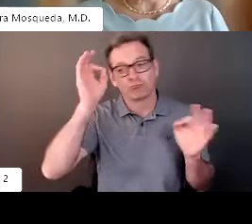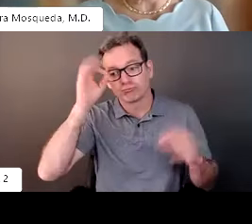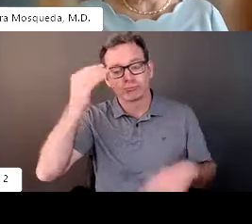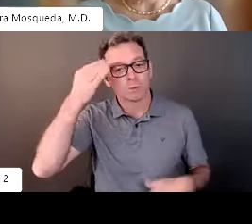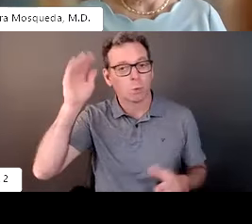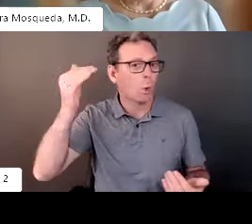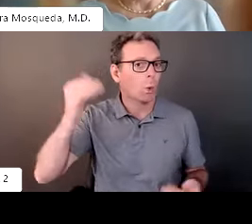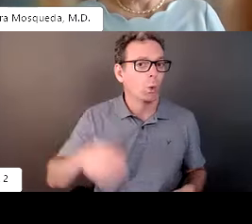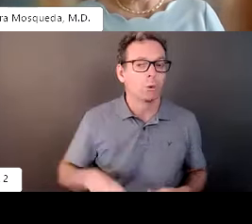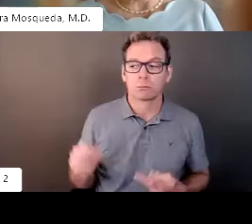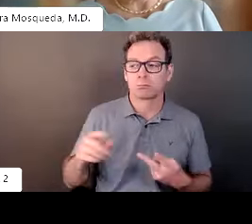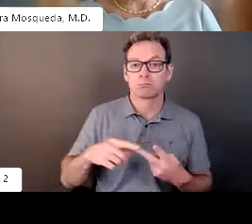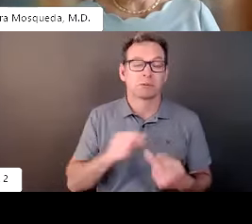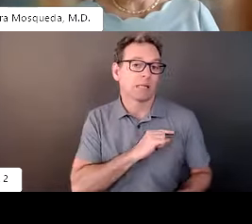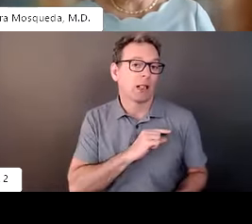to guilt,